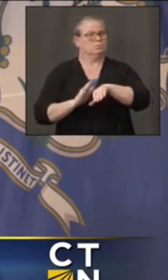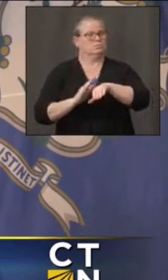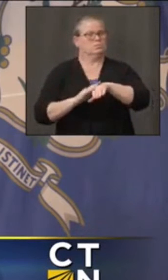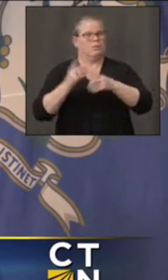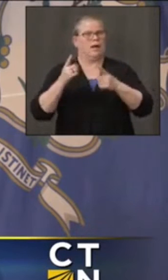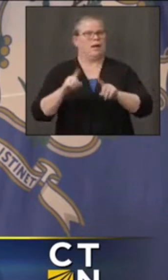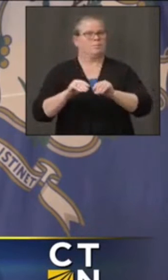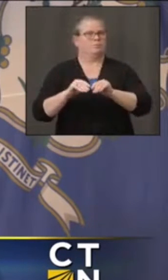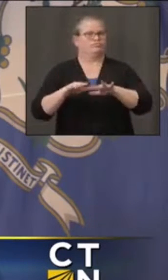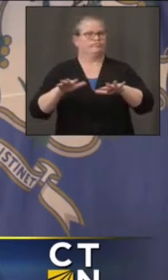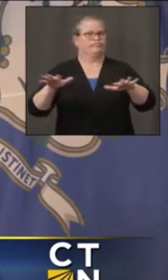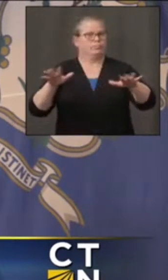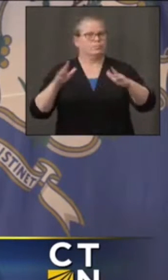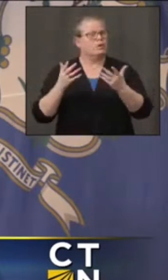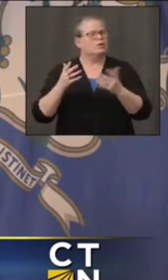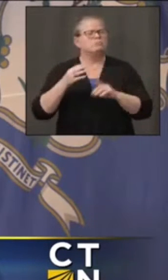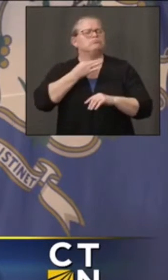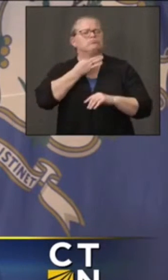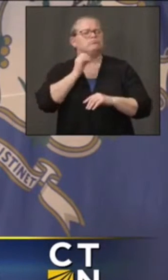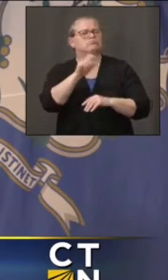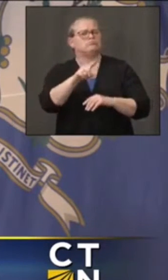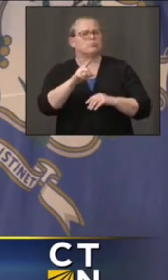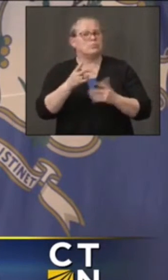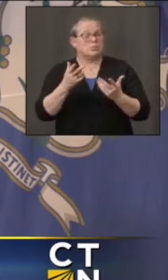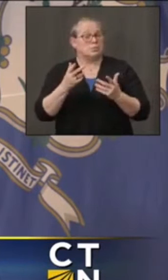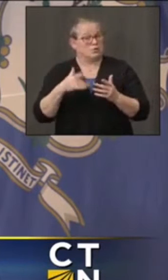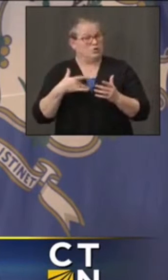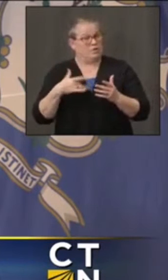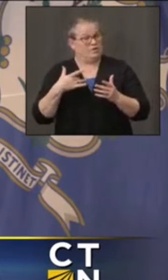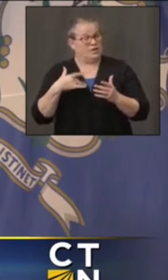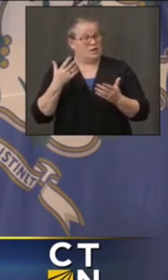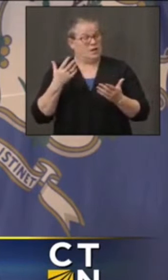the degree that Connecticut is testing more